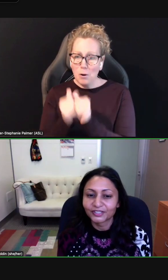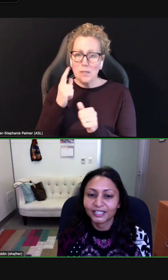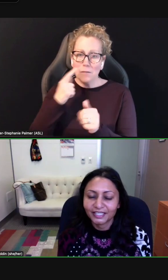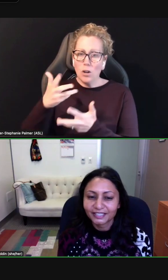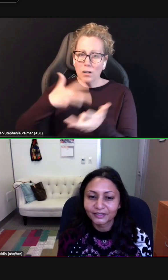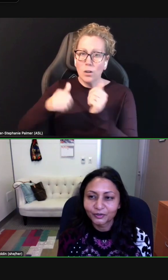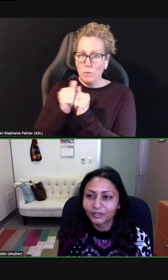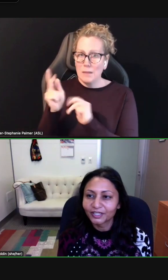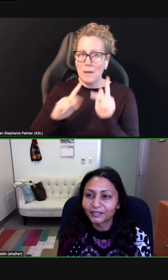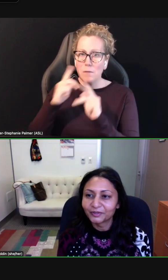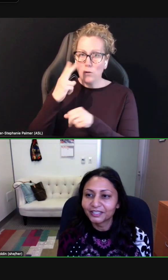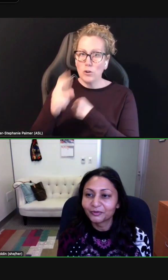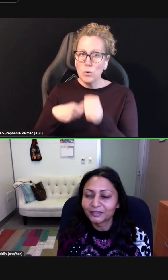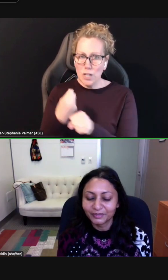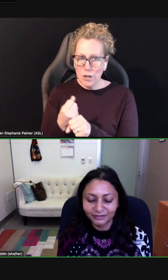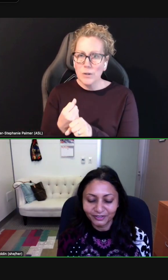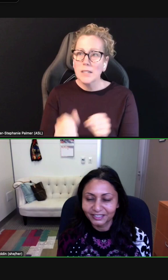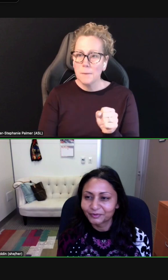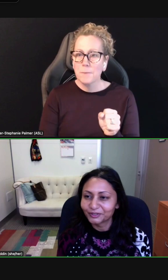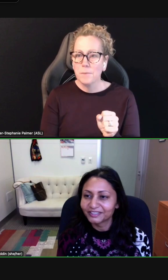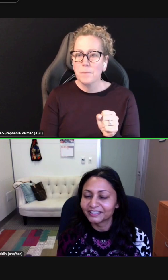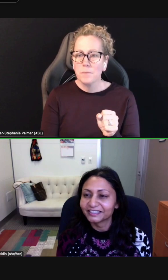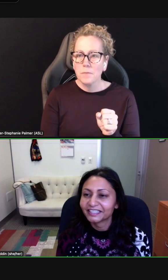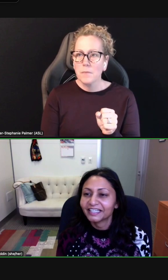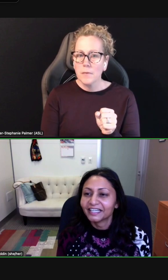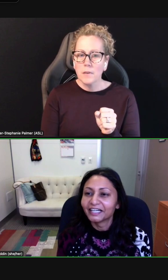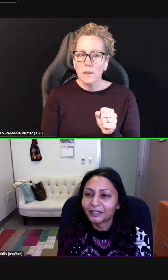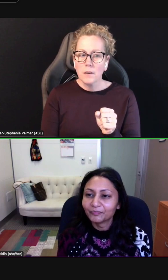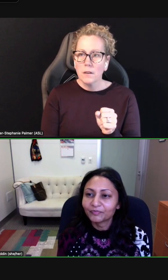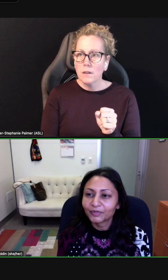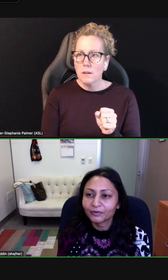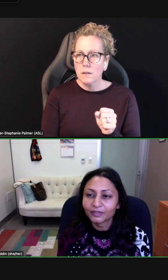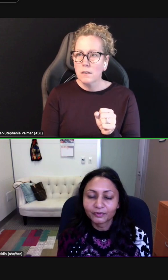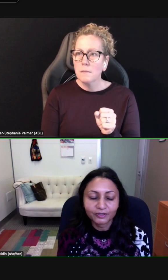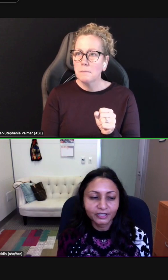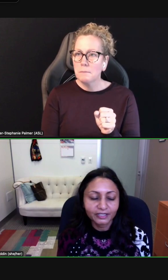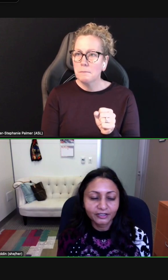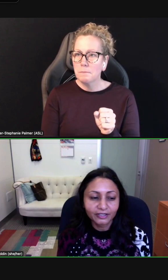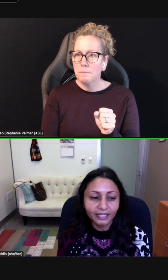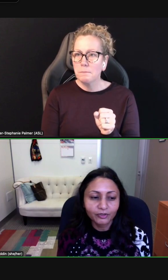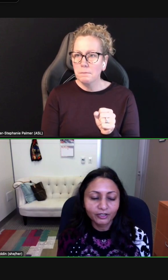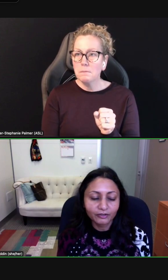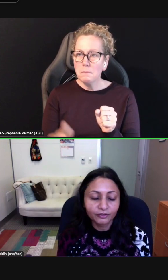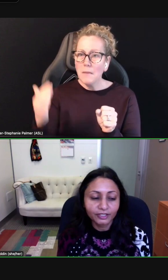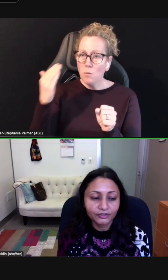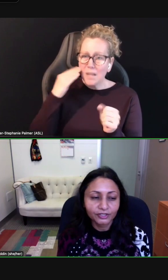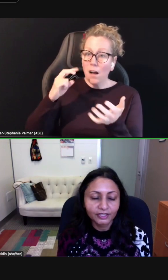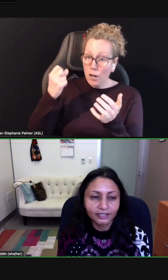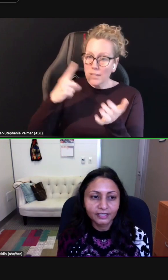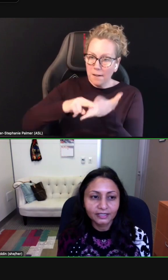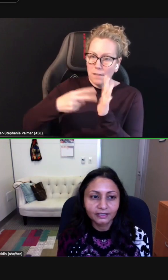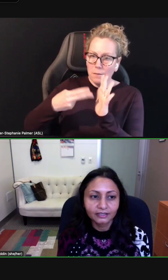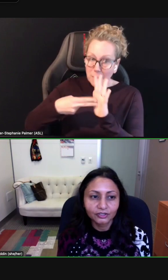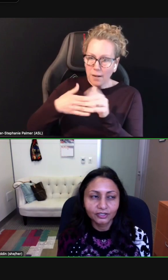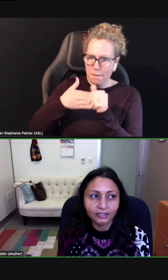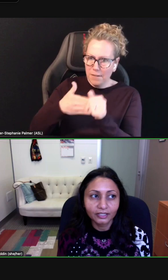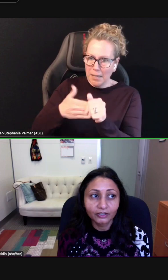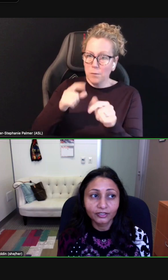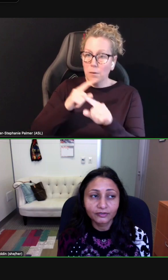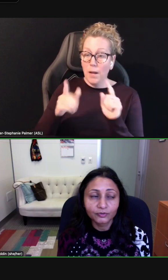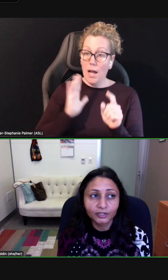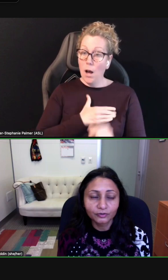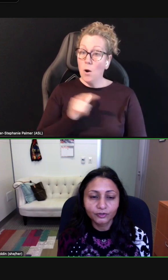2 years. So we know what being flexible is. But what we're in our lab, we're often interested in this